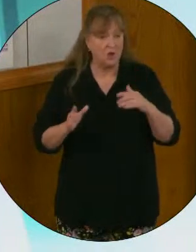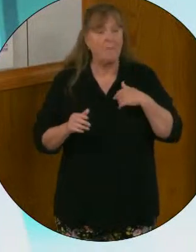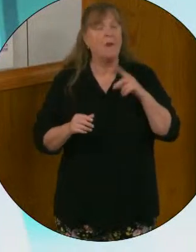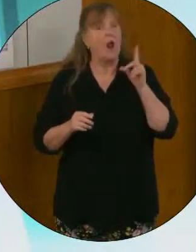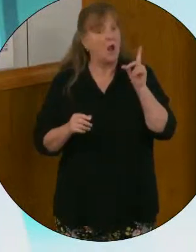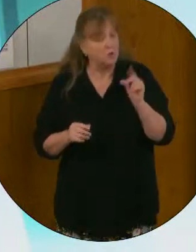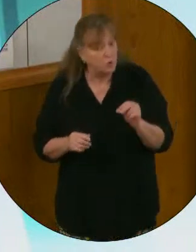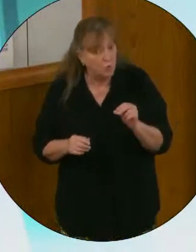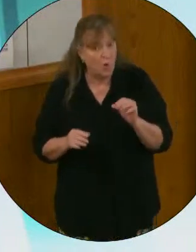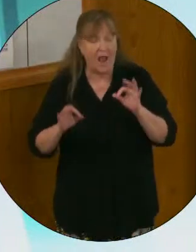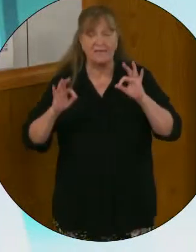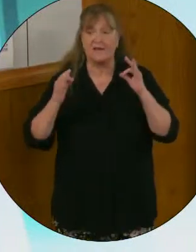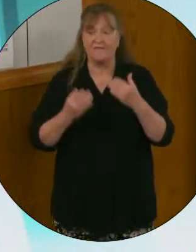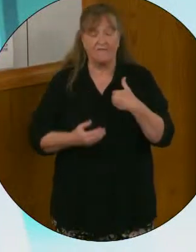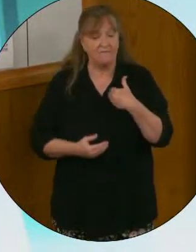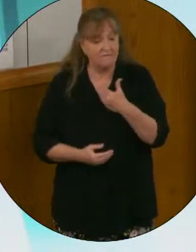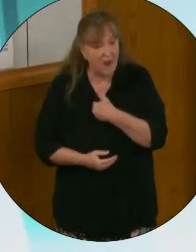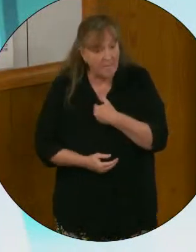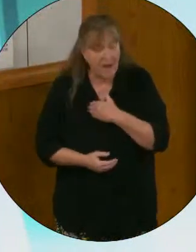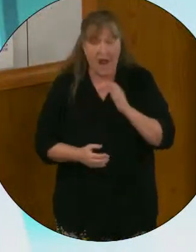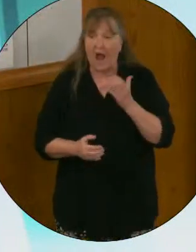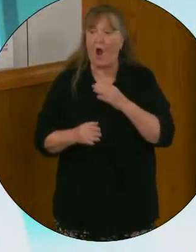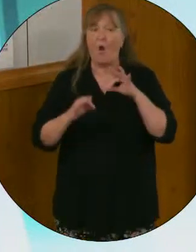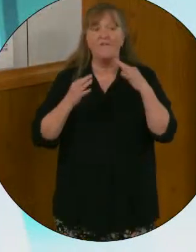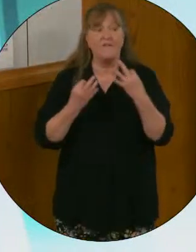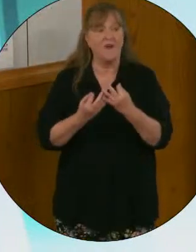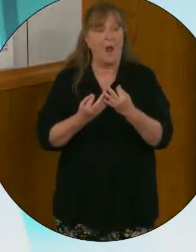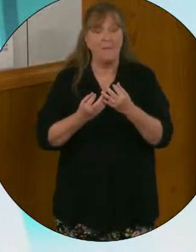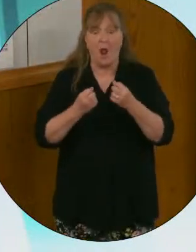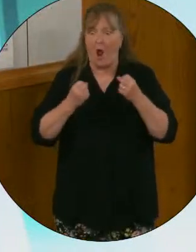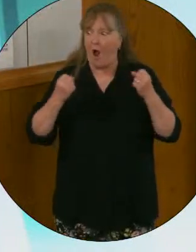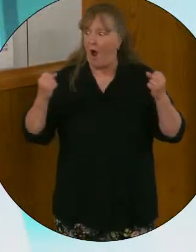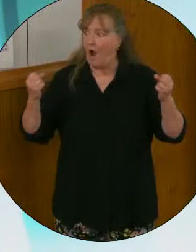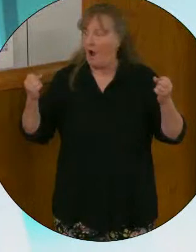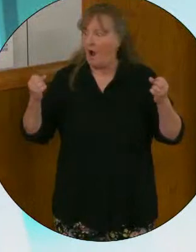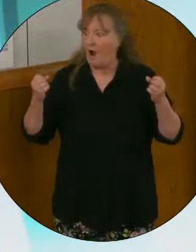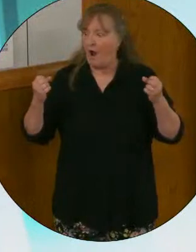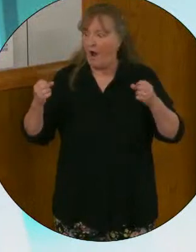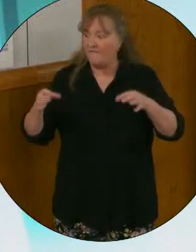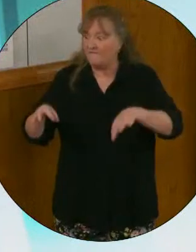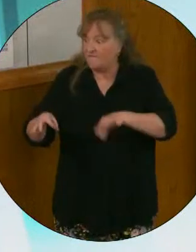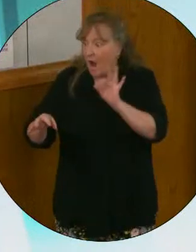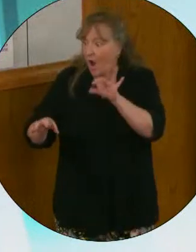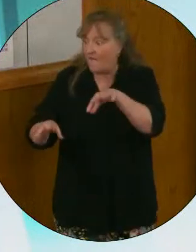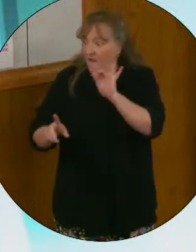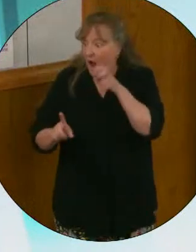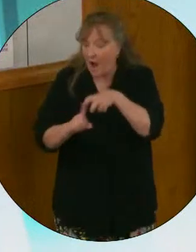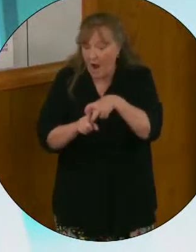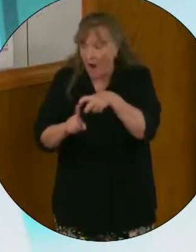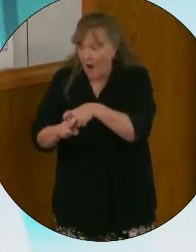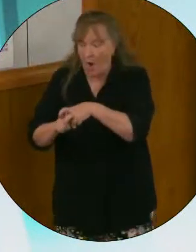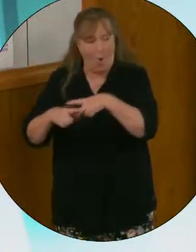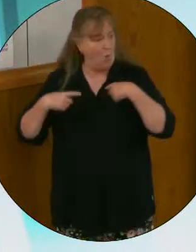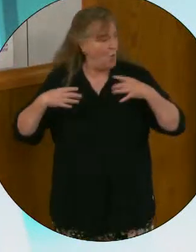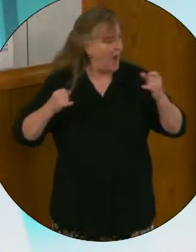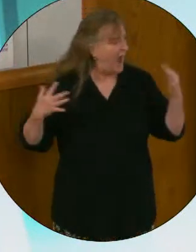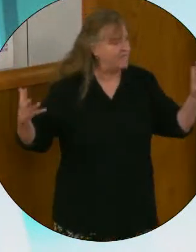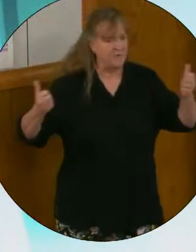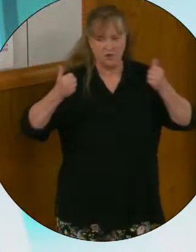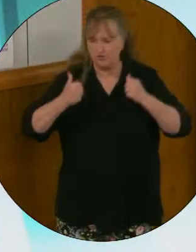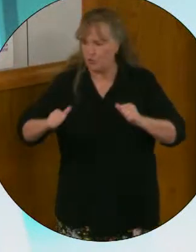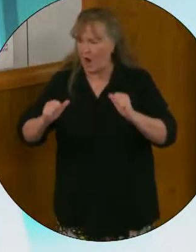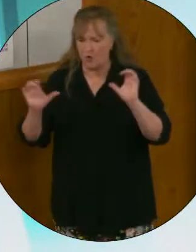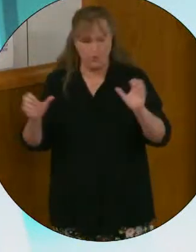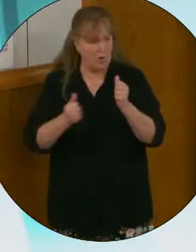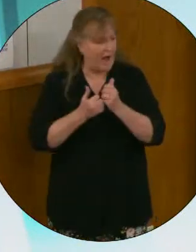do as a family member. Our family blew up when we got these diagnoses, and we were trying, everyone was trying, doing